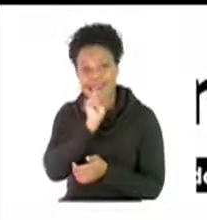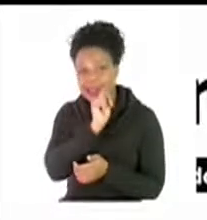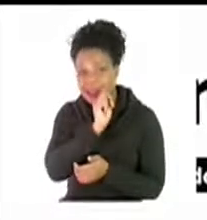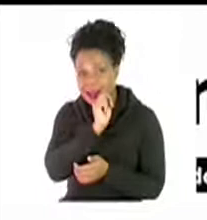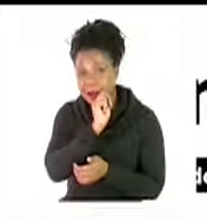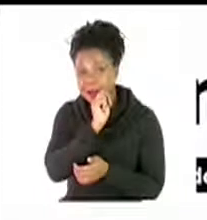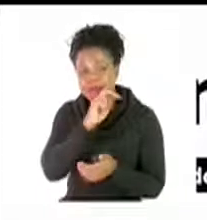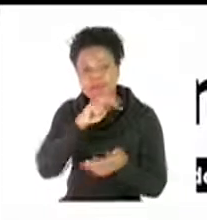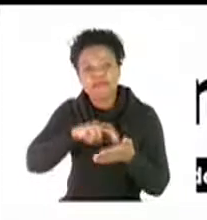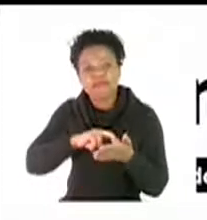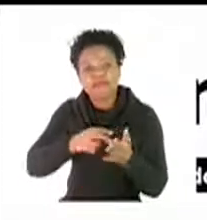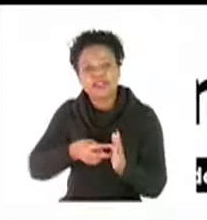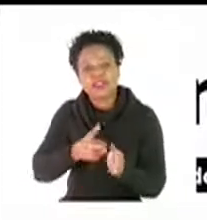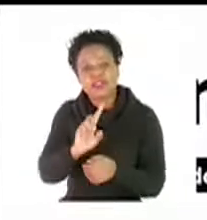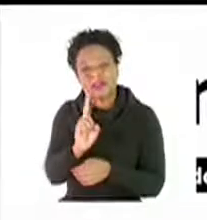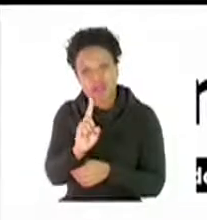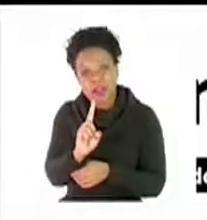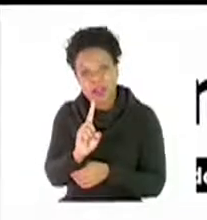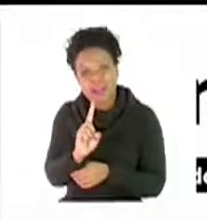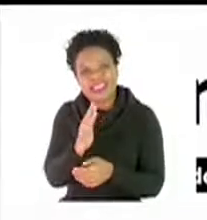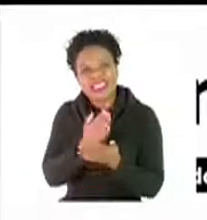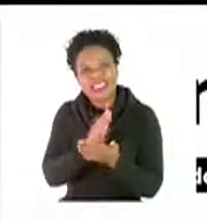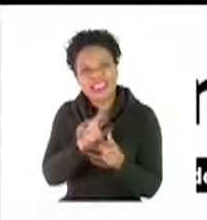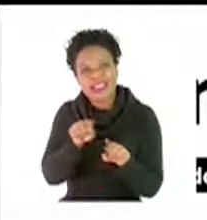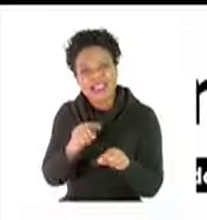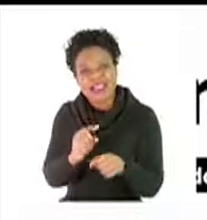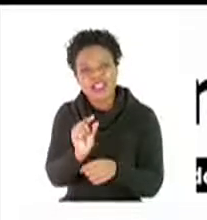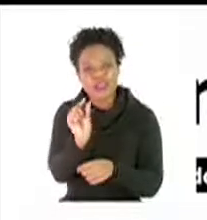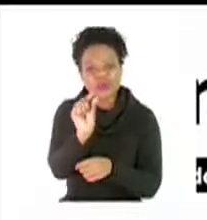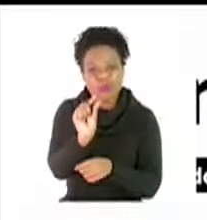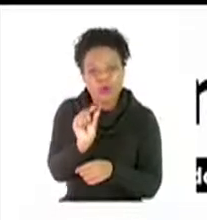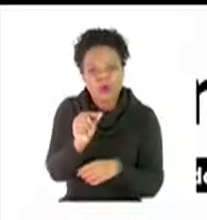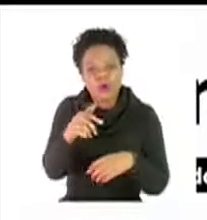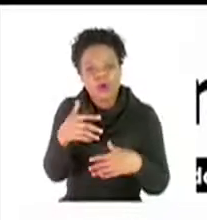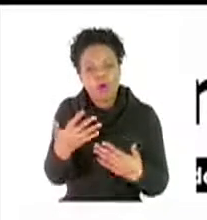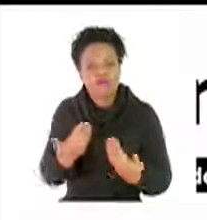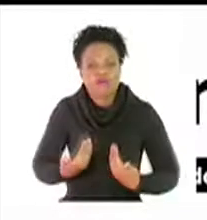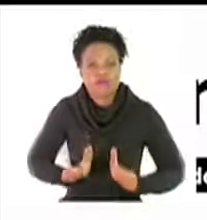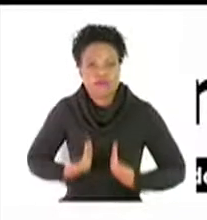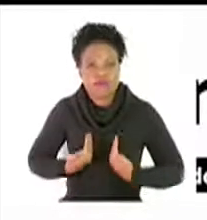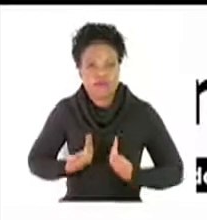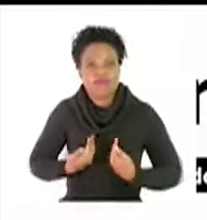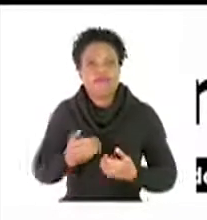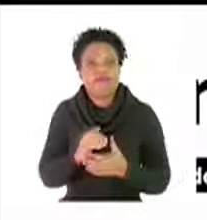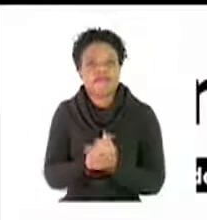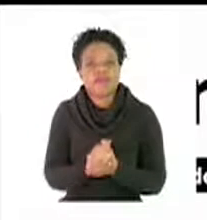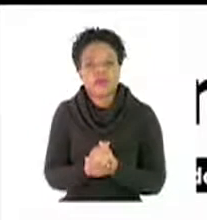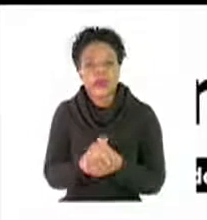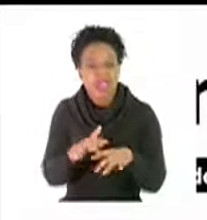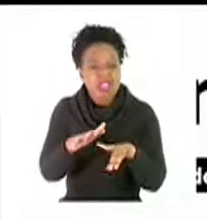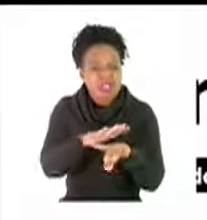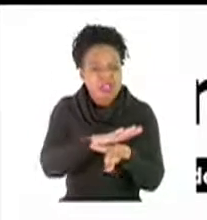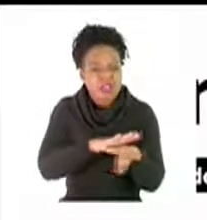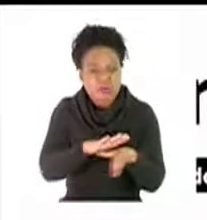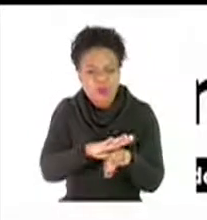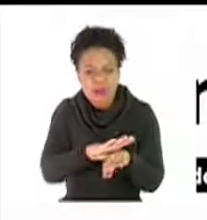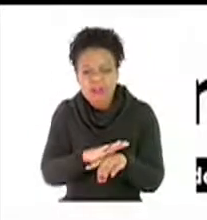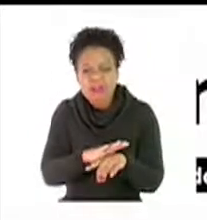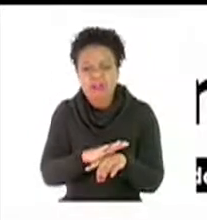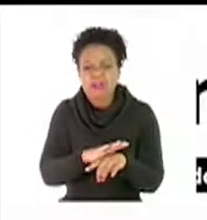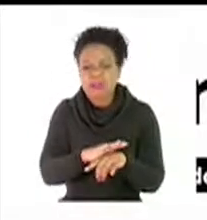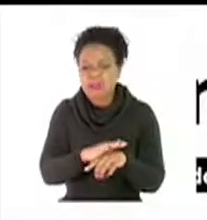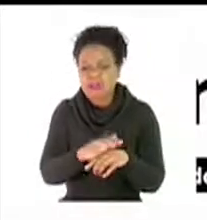ones of different animals. And then we have also small things. For instance, a